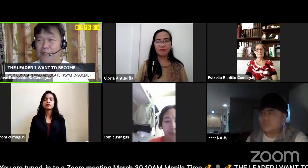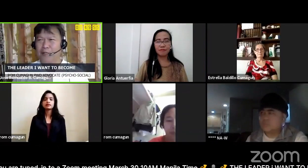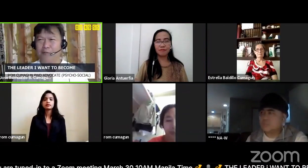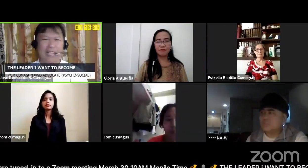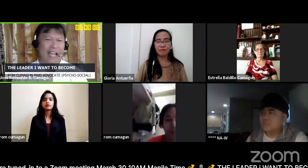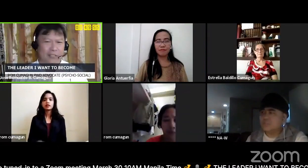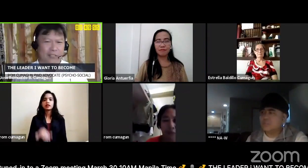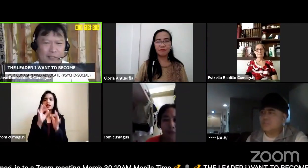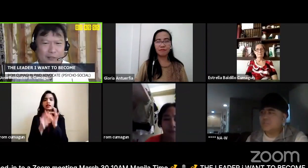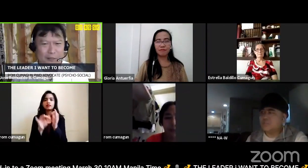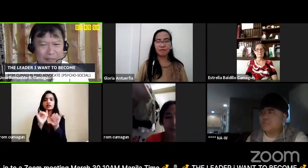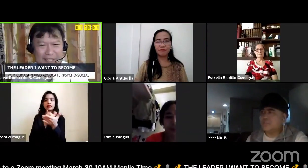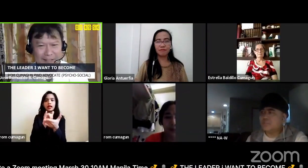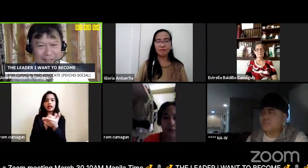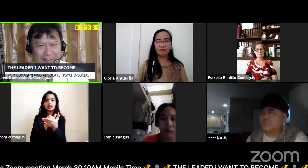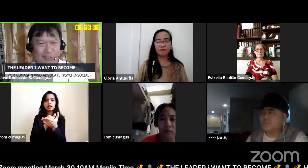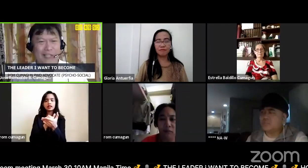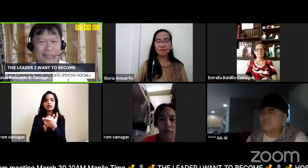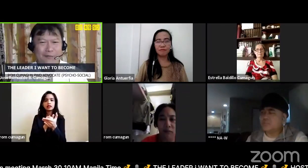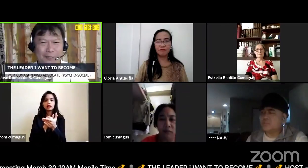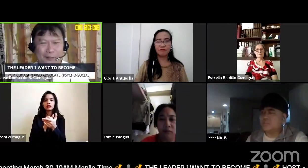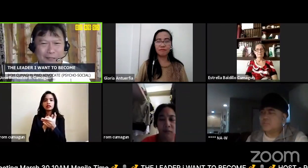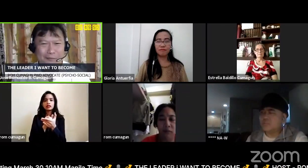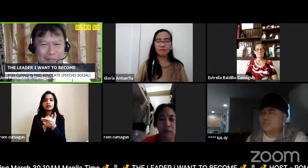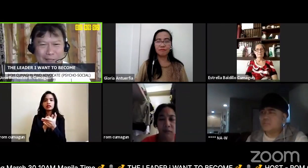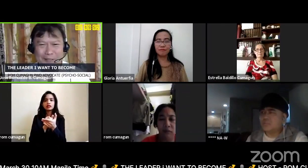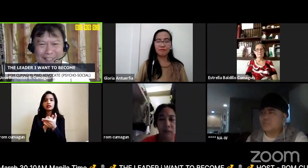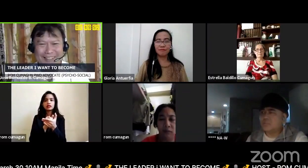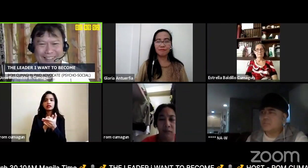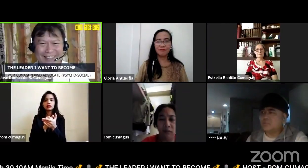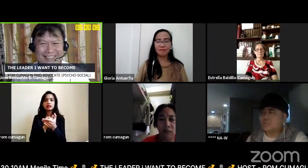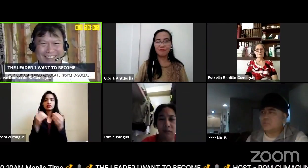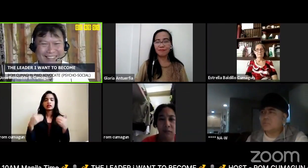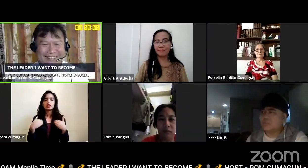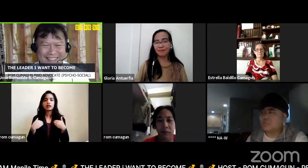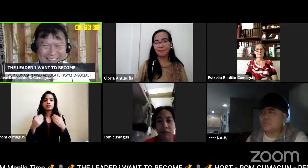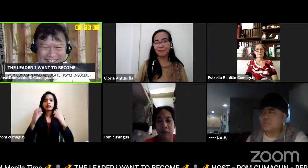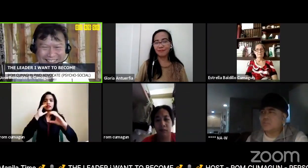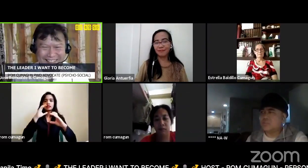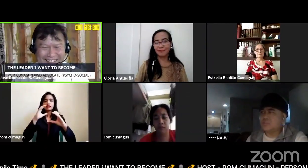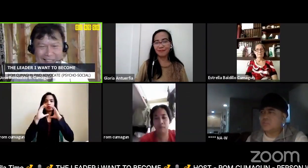So if the answer is no, then that's the end of the conversation.